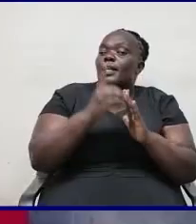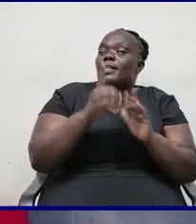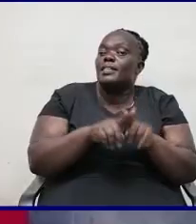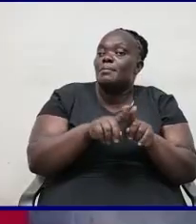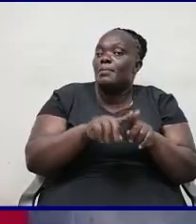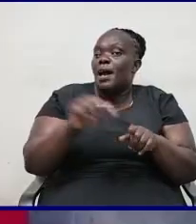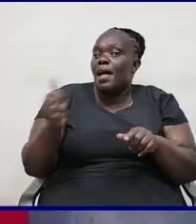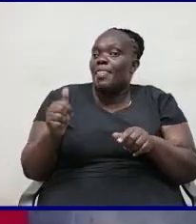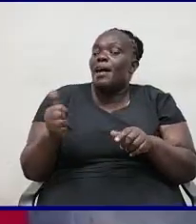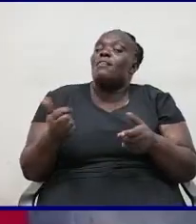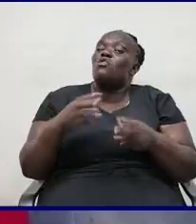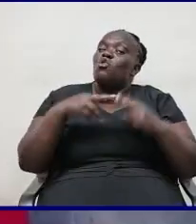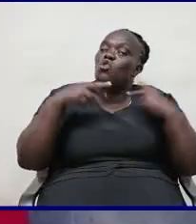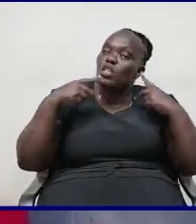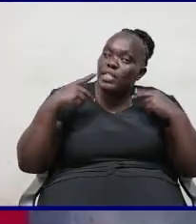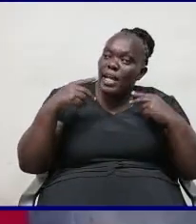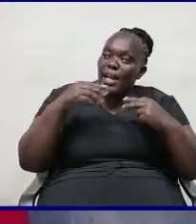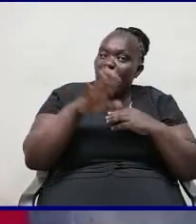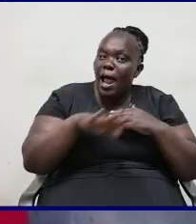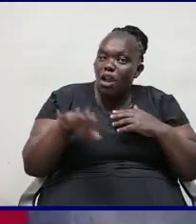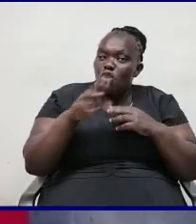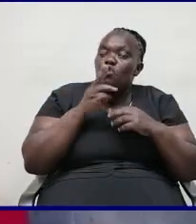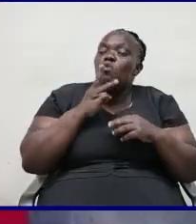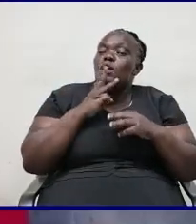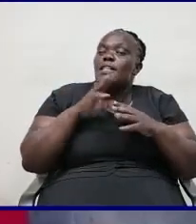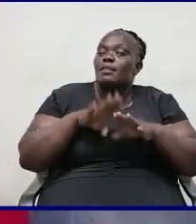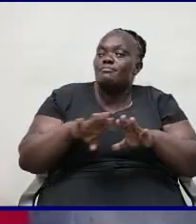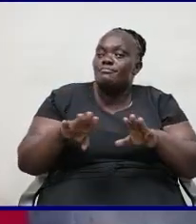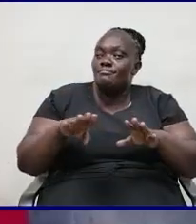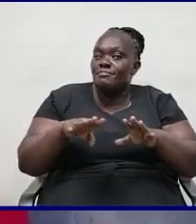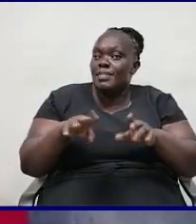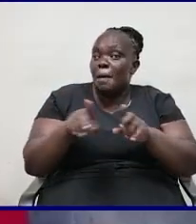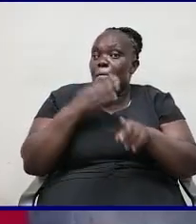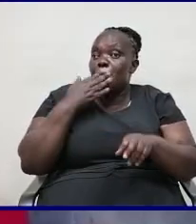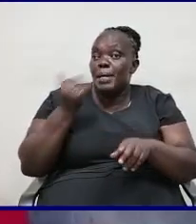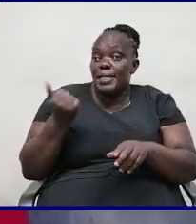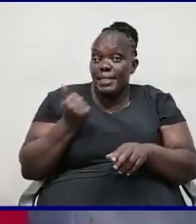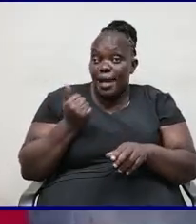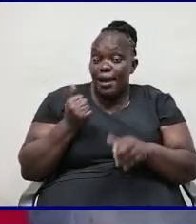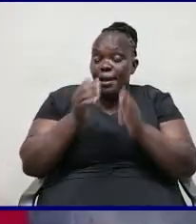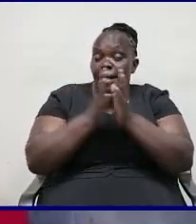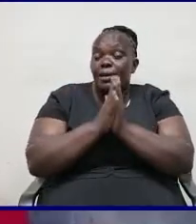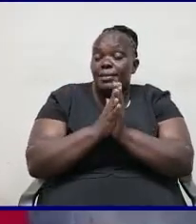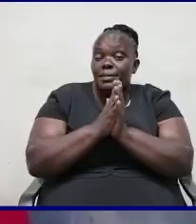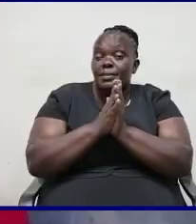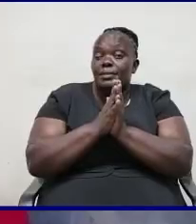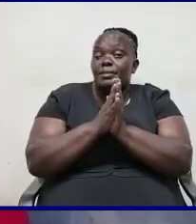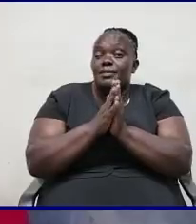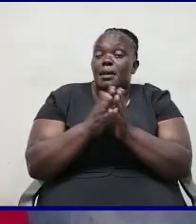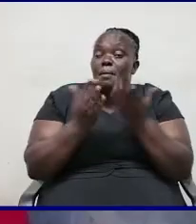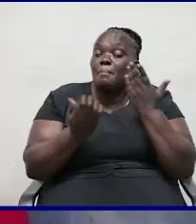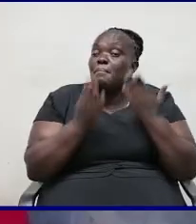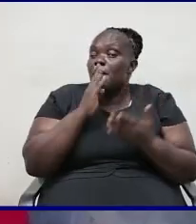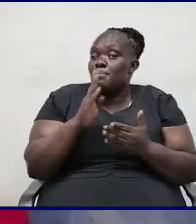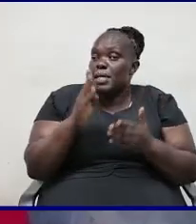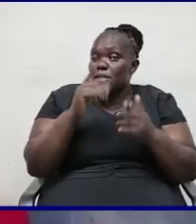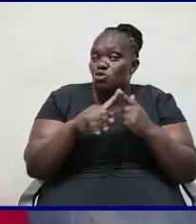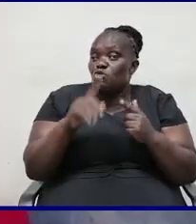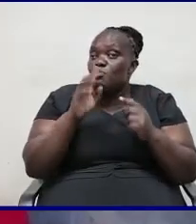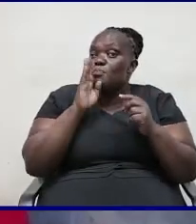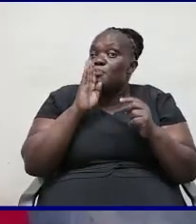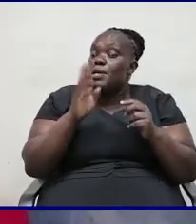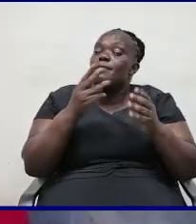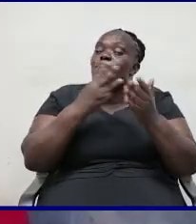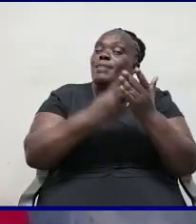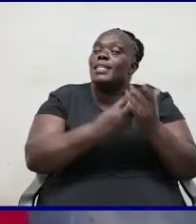hotels along the beaches, maybe to develop the beaches themselves to become much better, and or maybe to be able